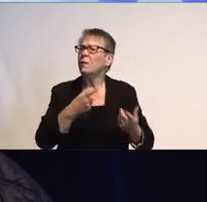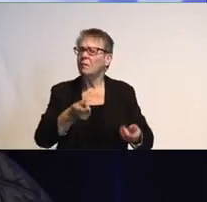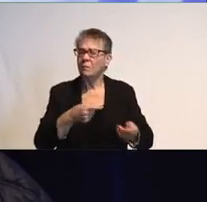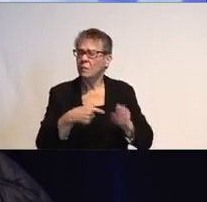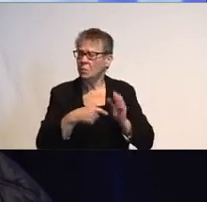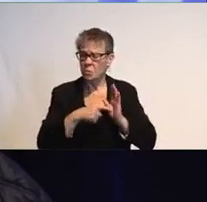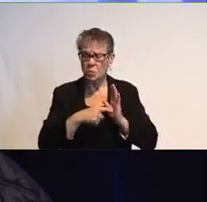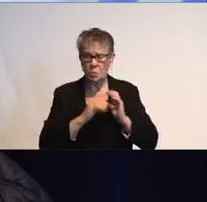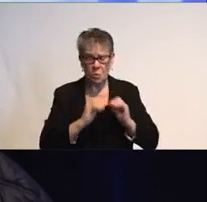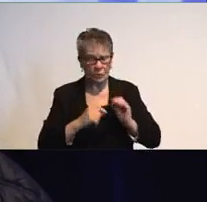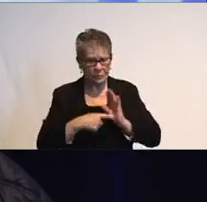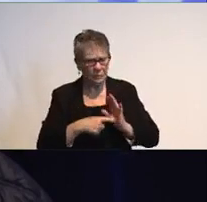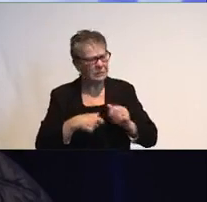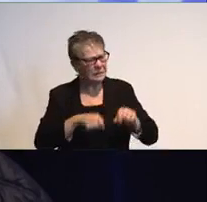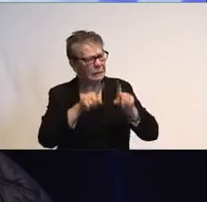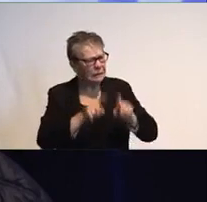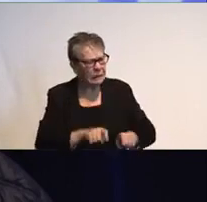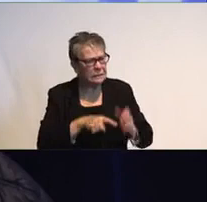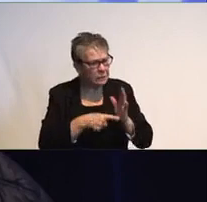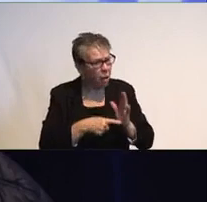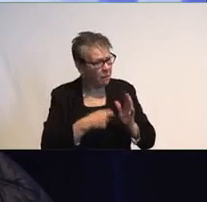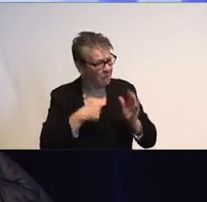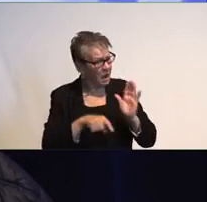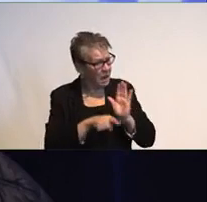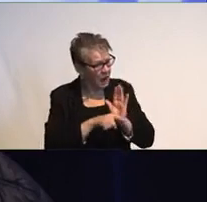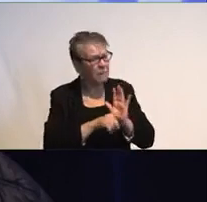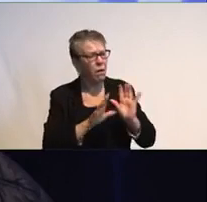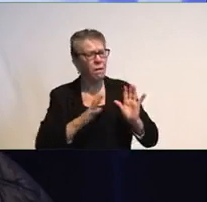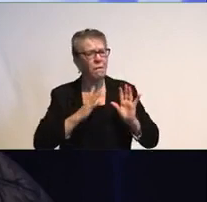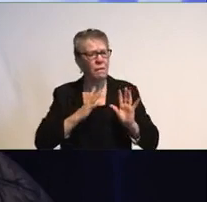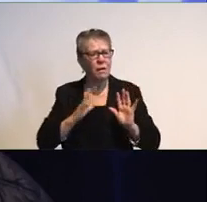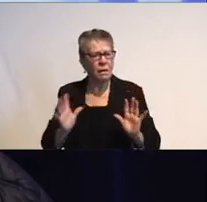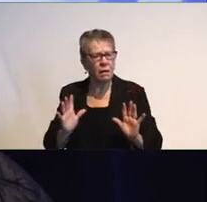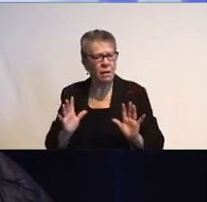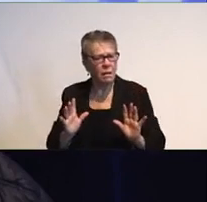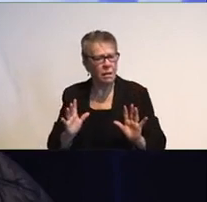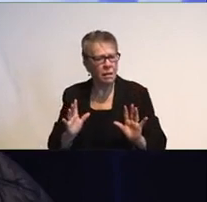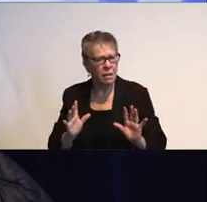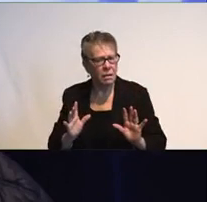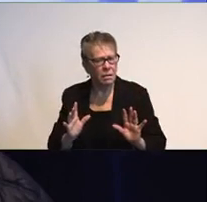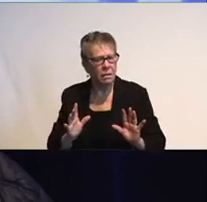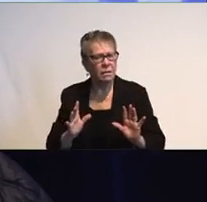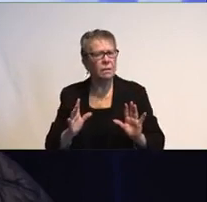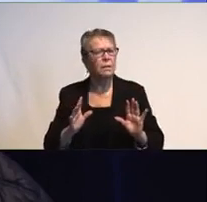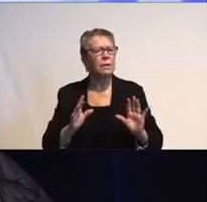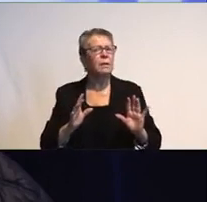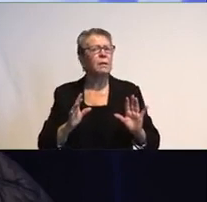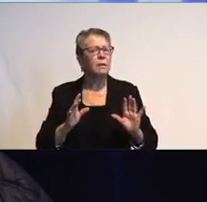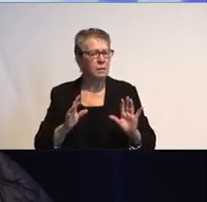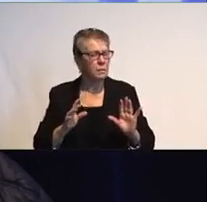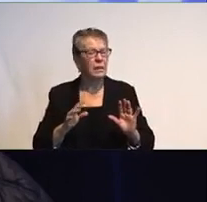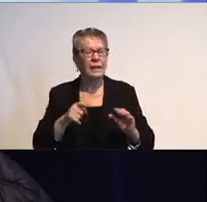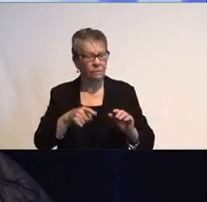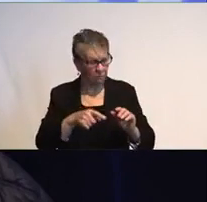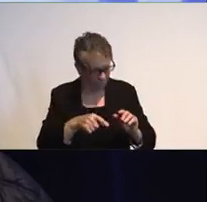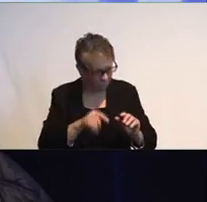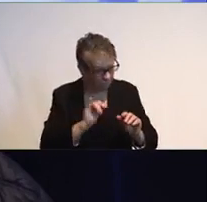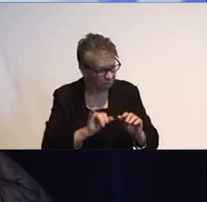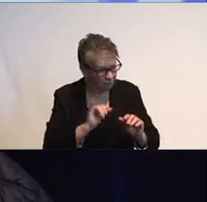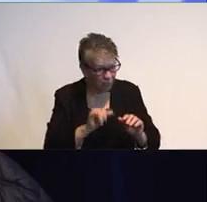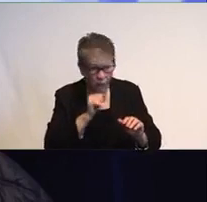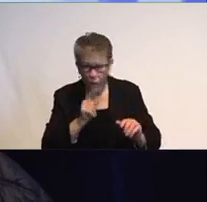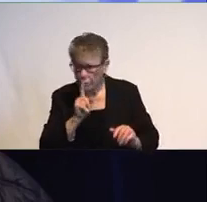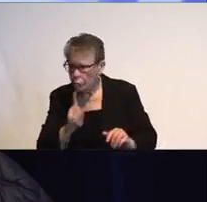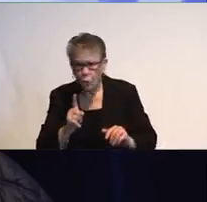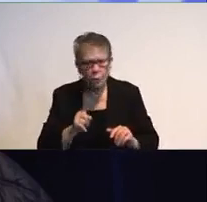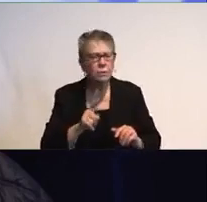If symptoms develop, the individual should immediately self-isolate, contact a healthcare provider and/or the local health